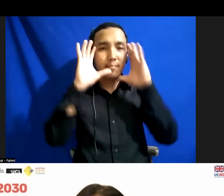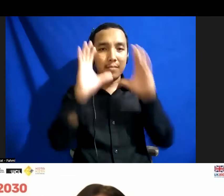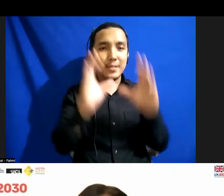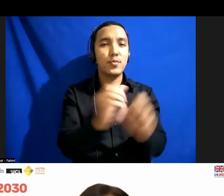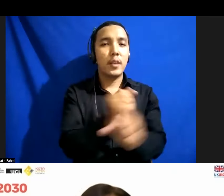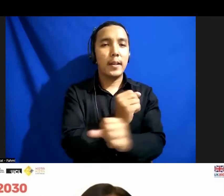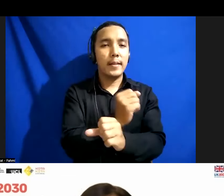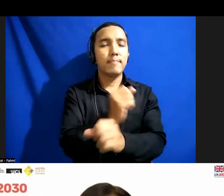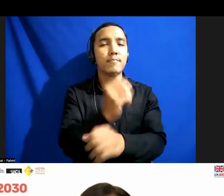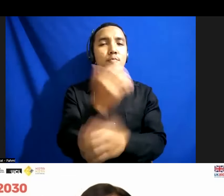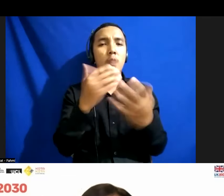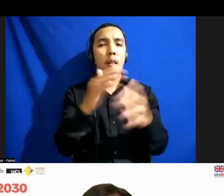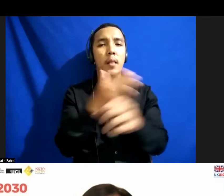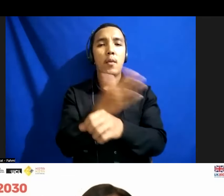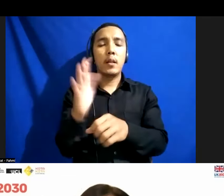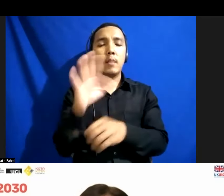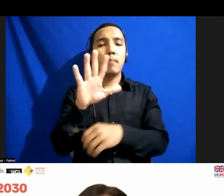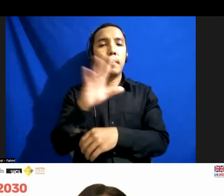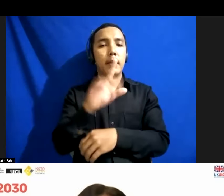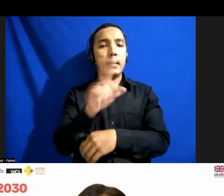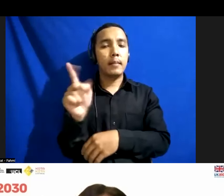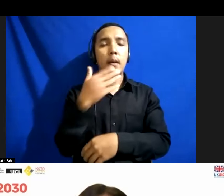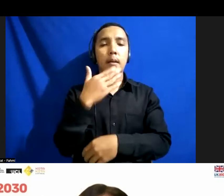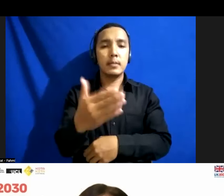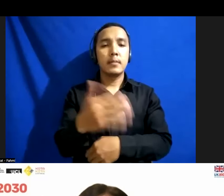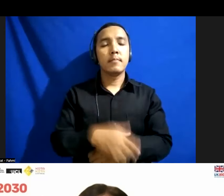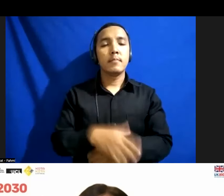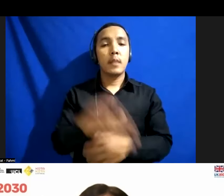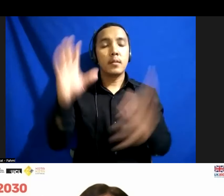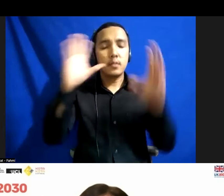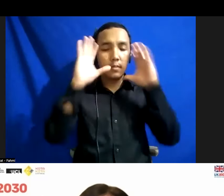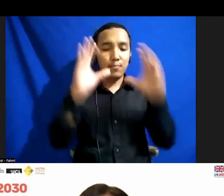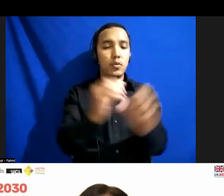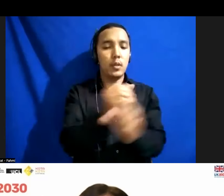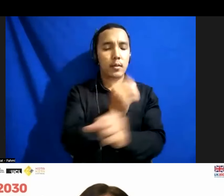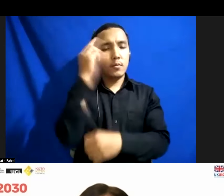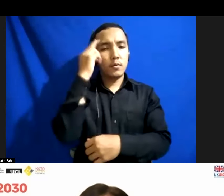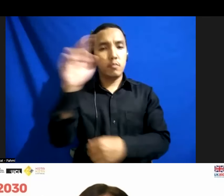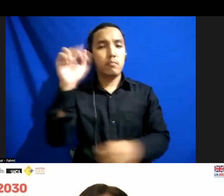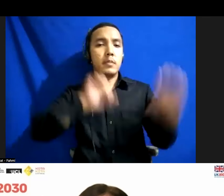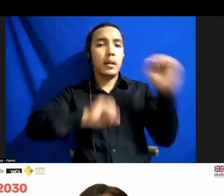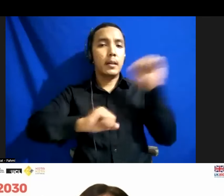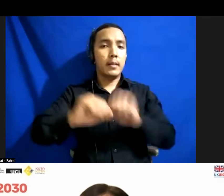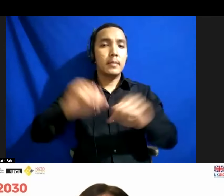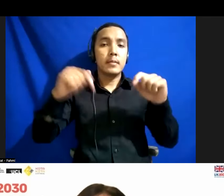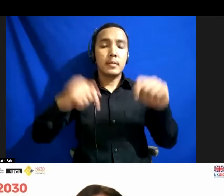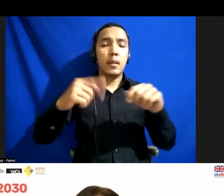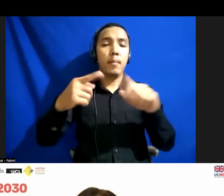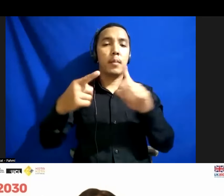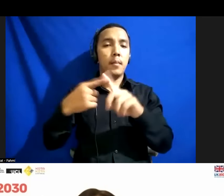wrap up your summary, sir? Okay, so in conclusion, for this activity, first of all,